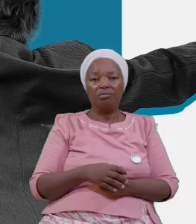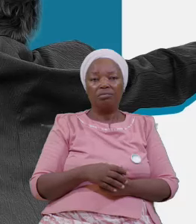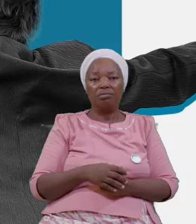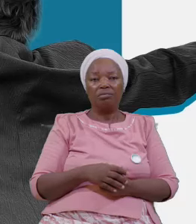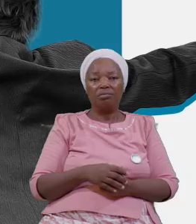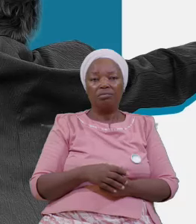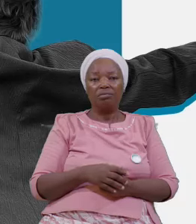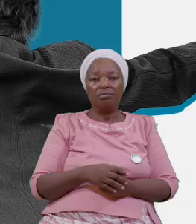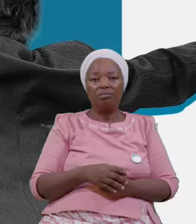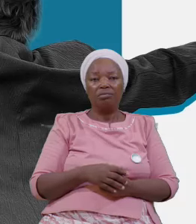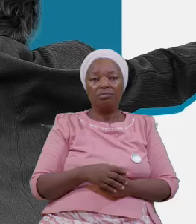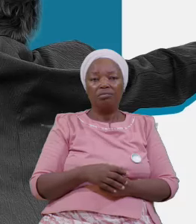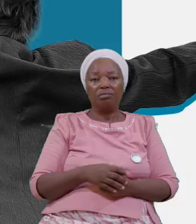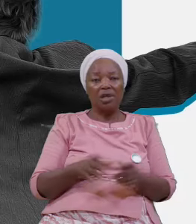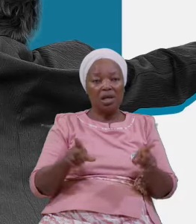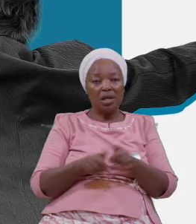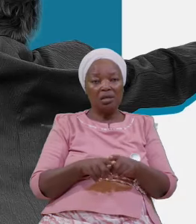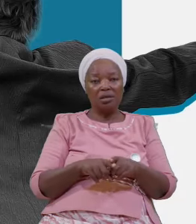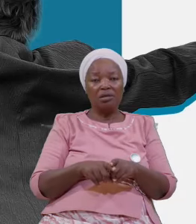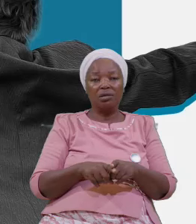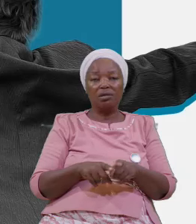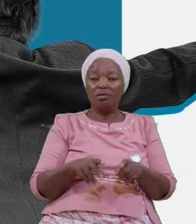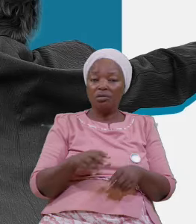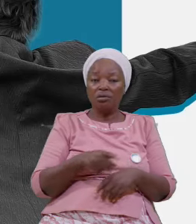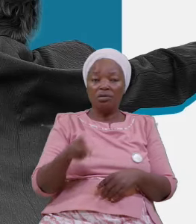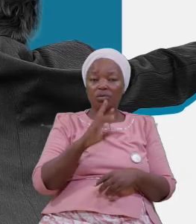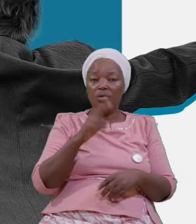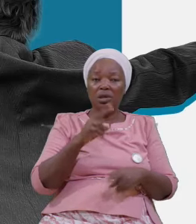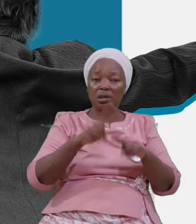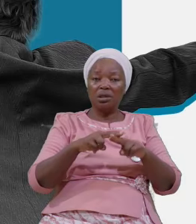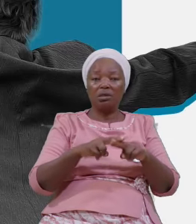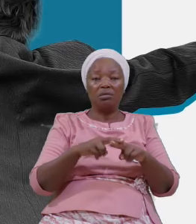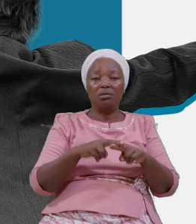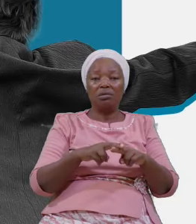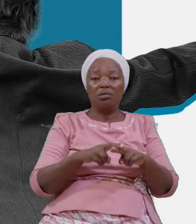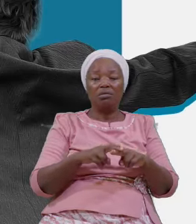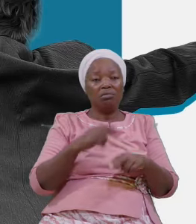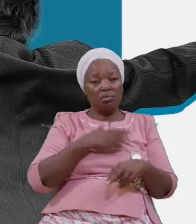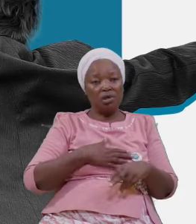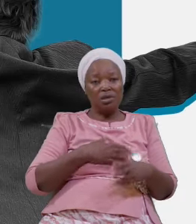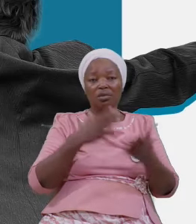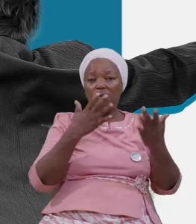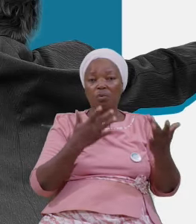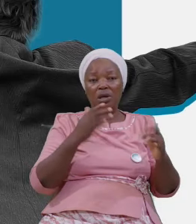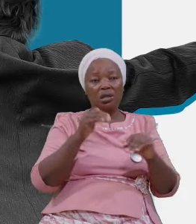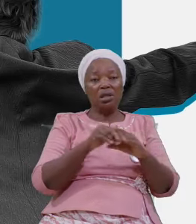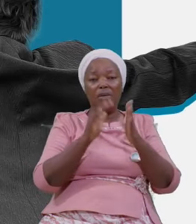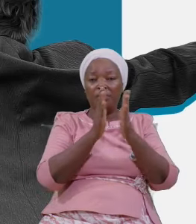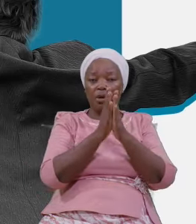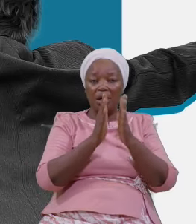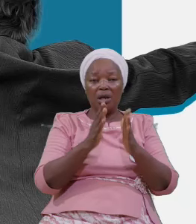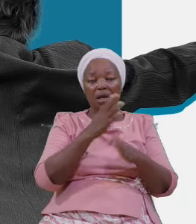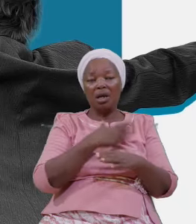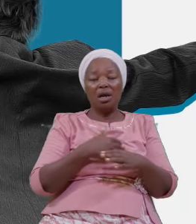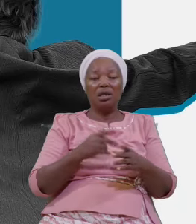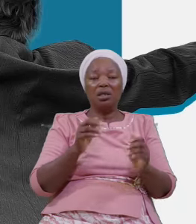As you are waiting, those of us who are sitting down, wait in great expectation.